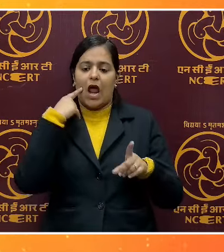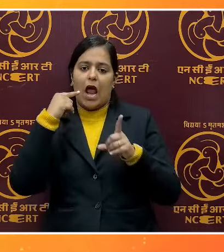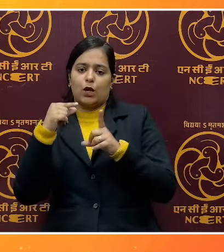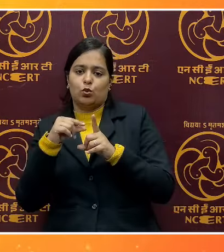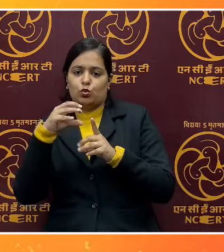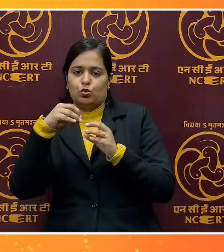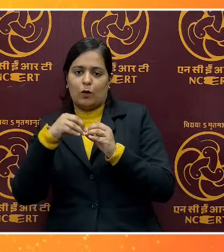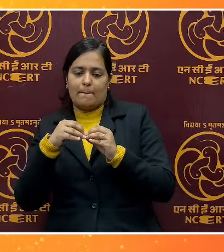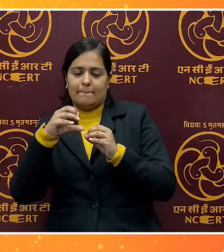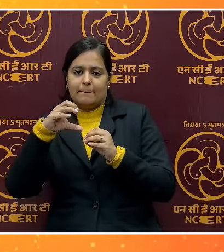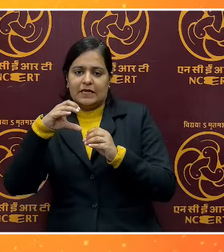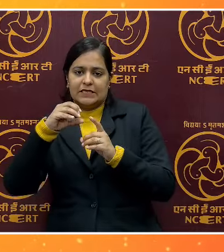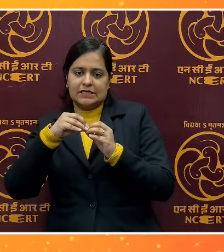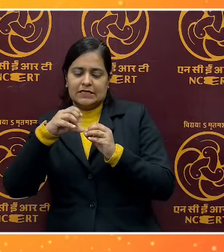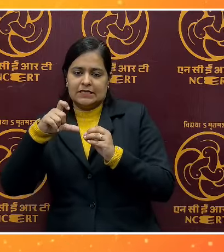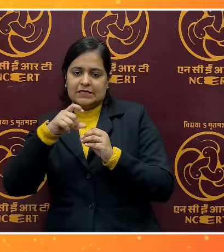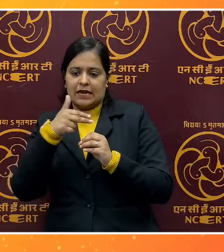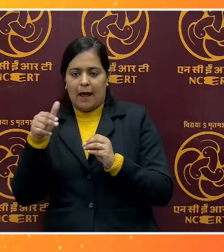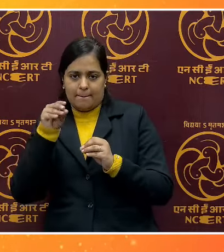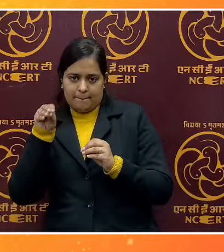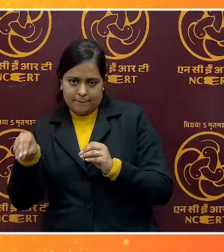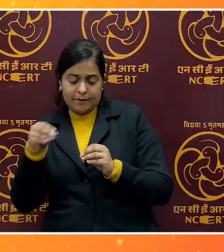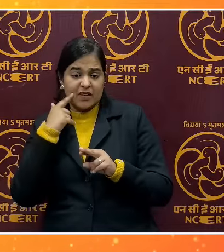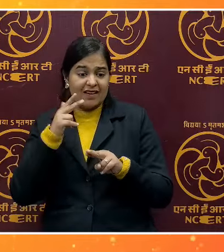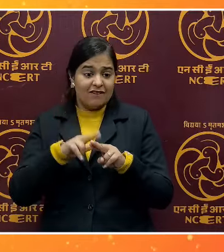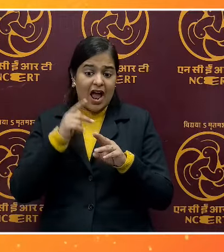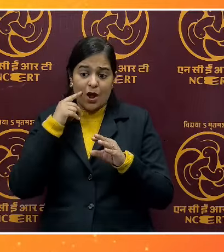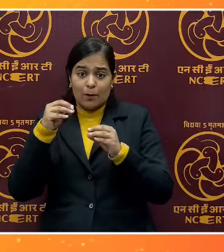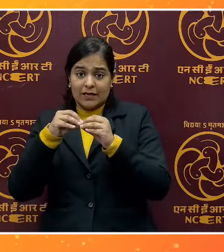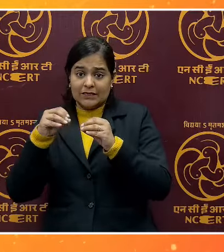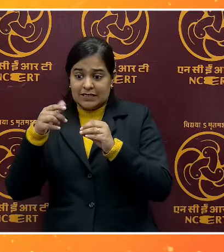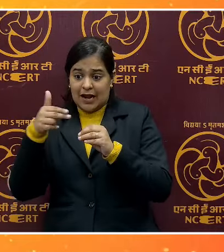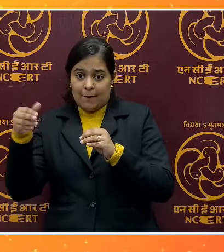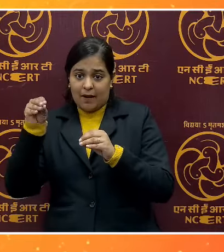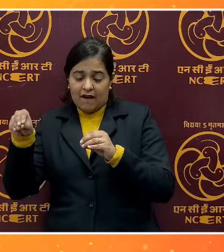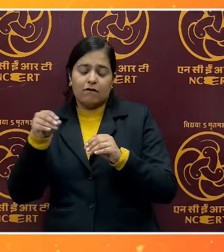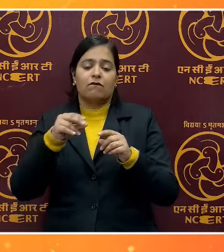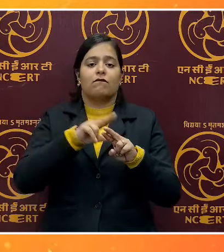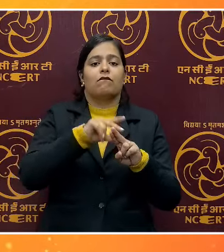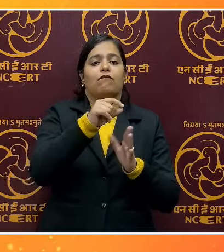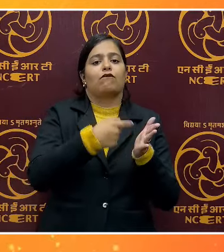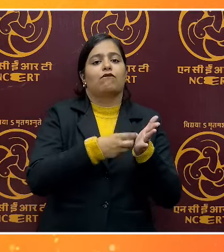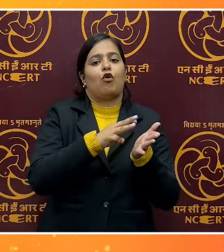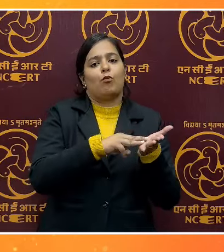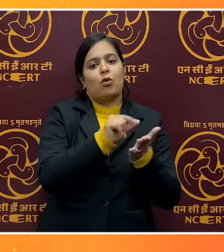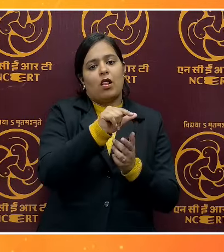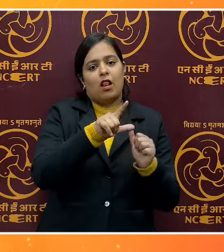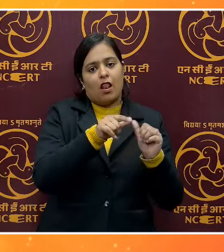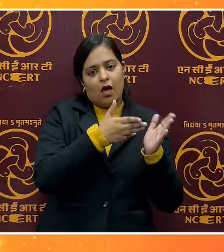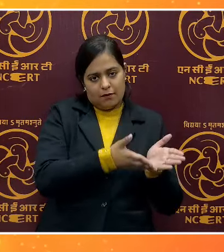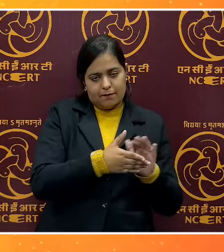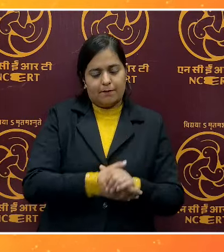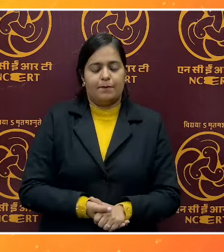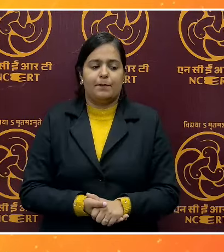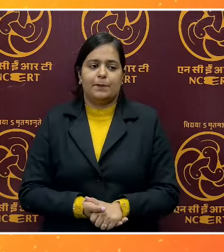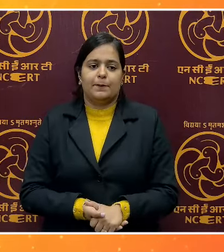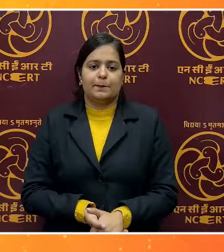name. If the IUPAC name is given, we have to write the formula of the